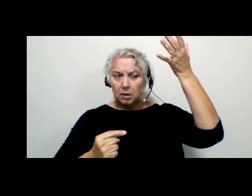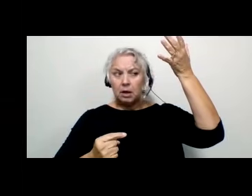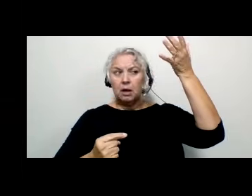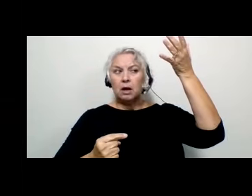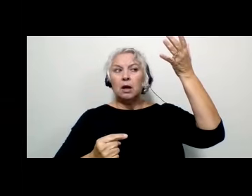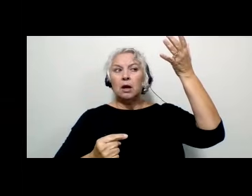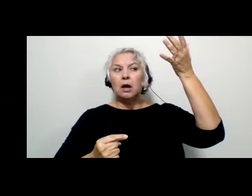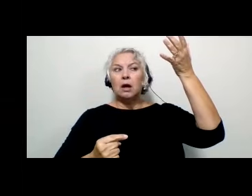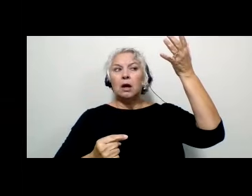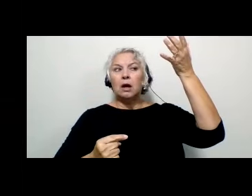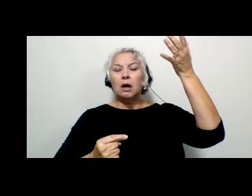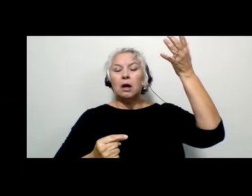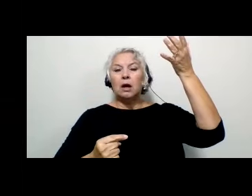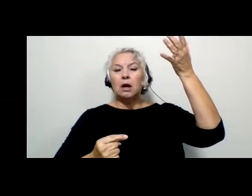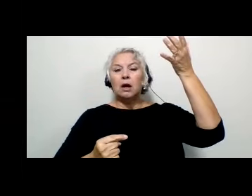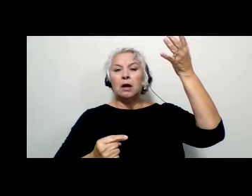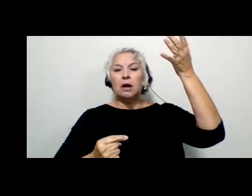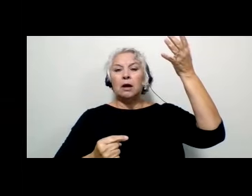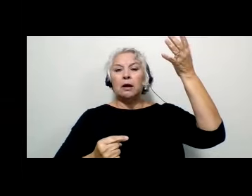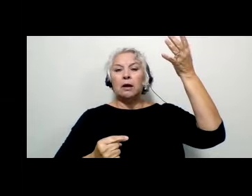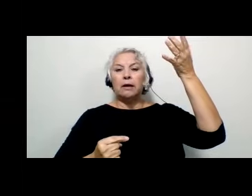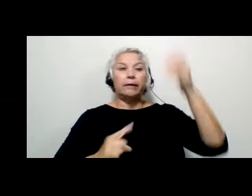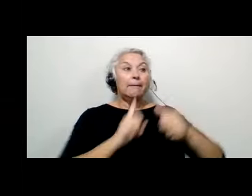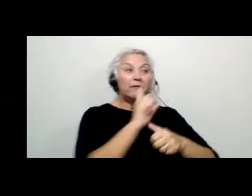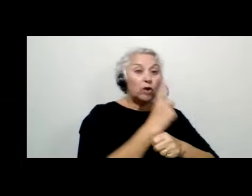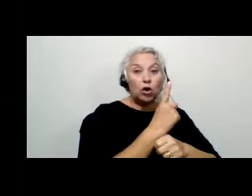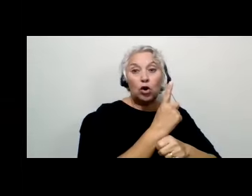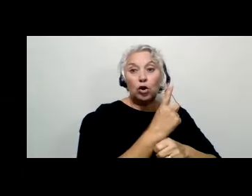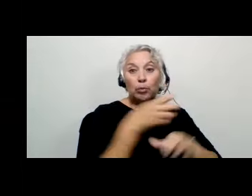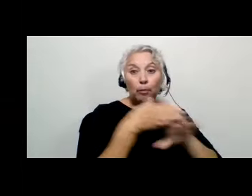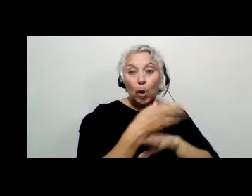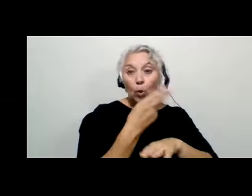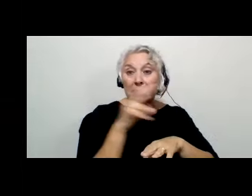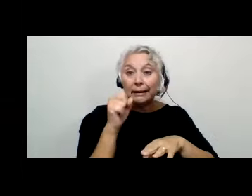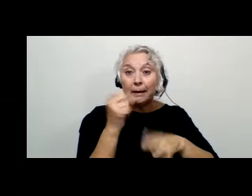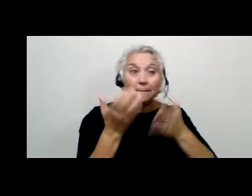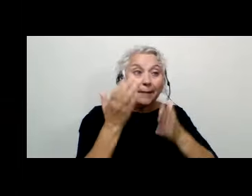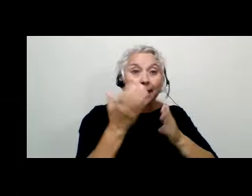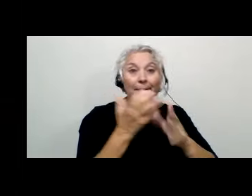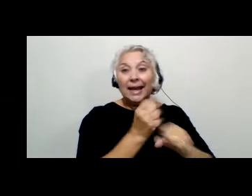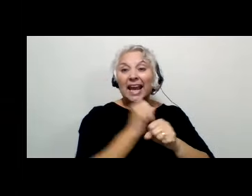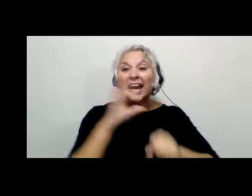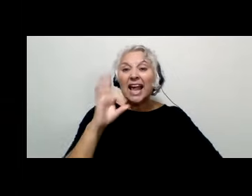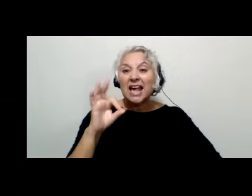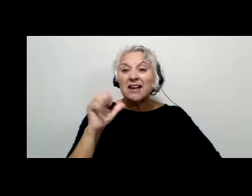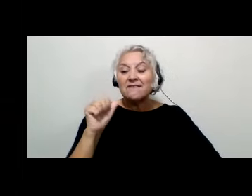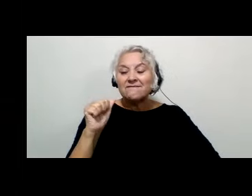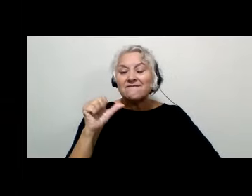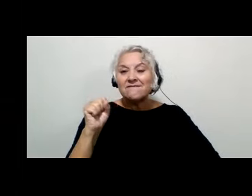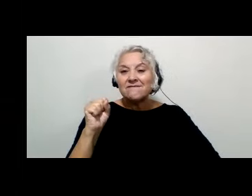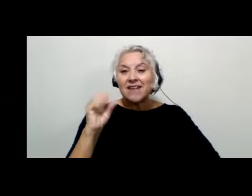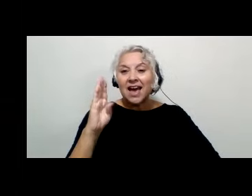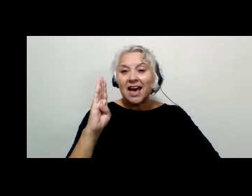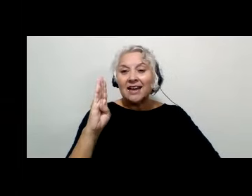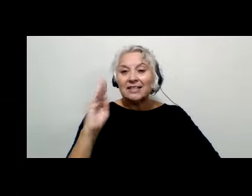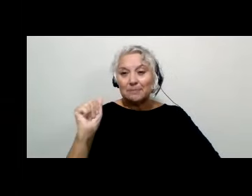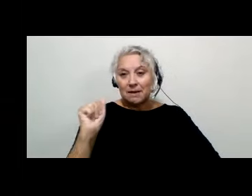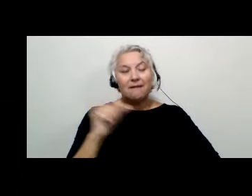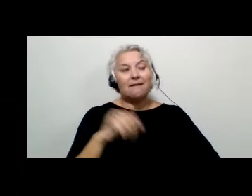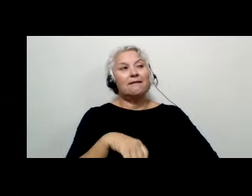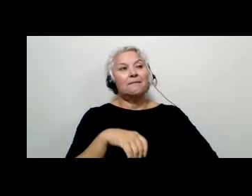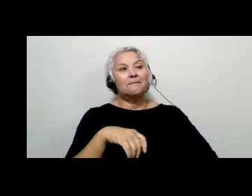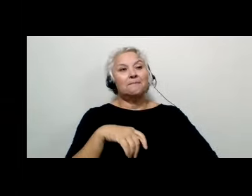you know, number one step if you're doing post-secondary is maybe getting that FAFSA filled out. And just letting them